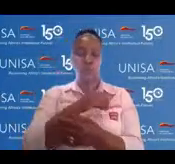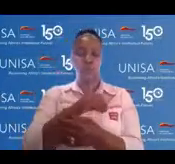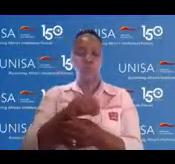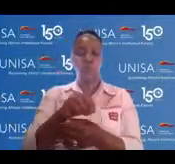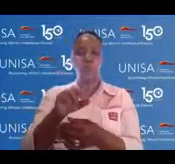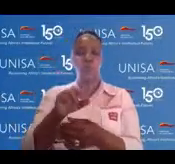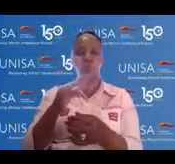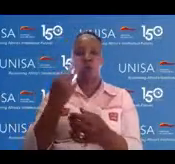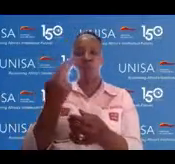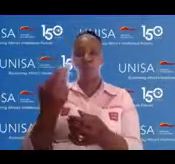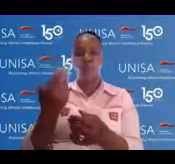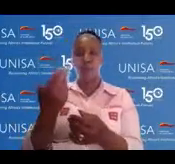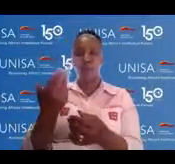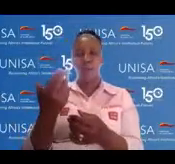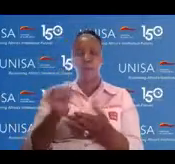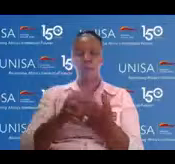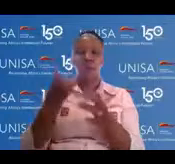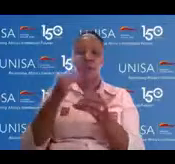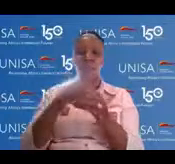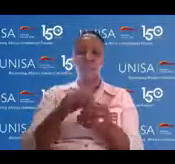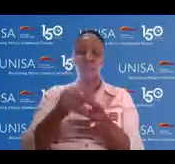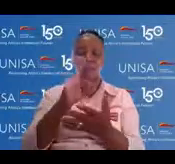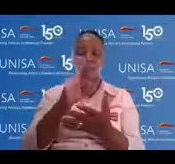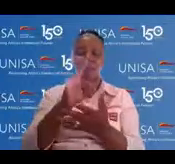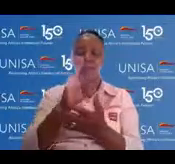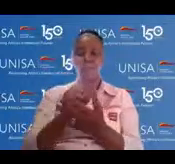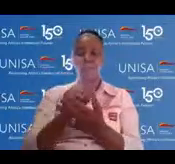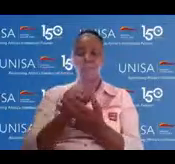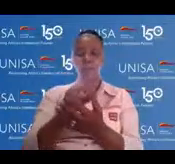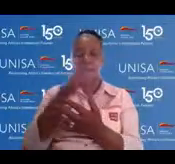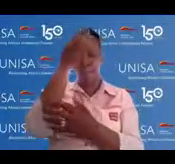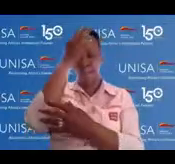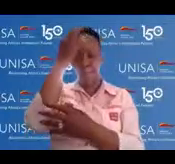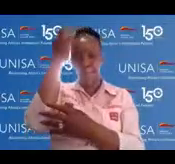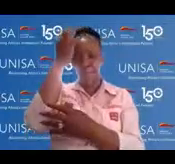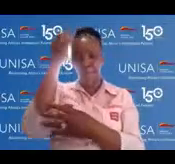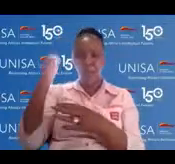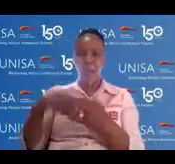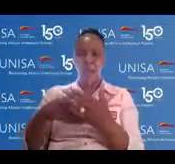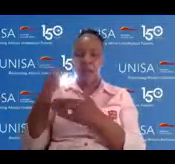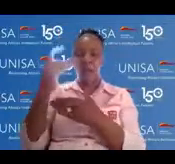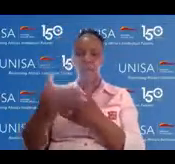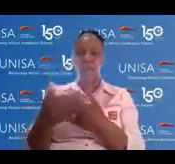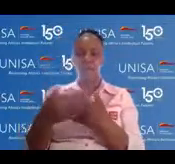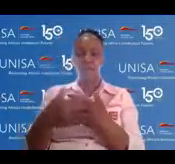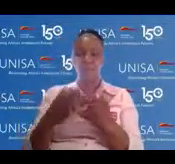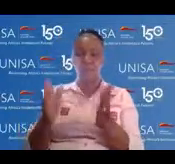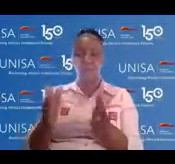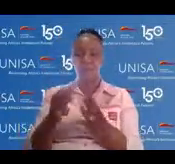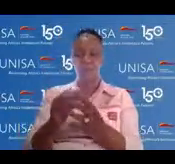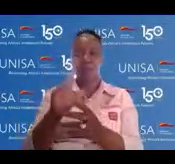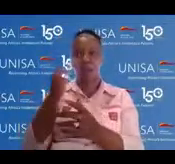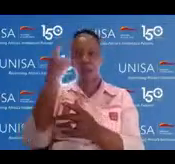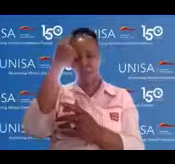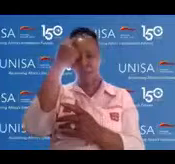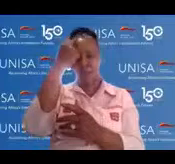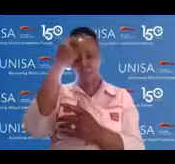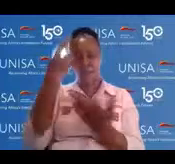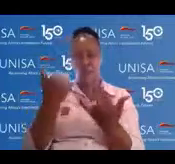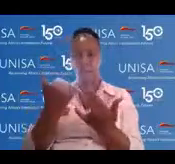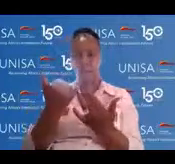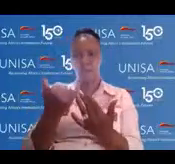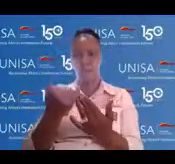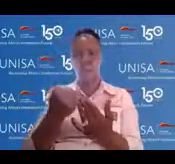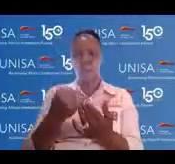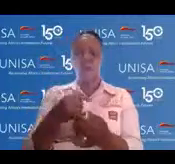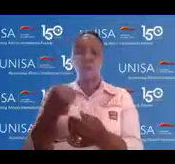here, 30 minutes after the start time. So that's, say this is 9 o'clock, so 9:30. This is when you can't activate